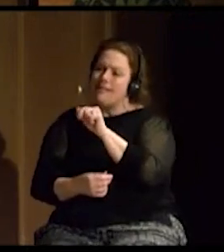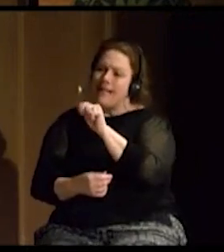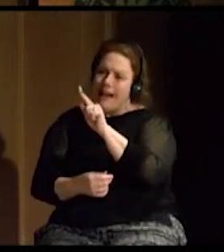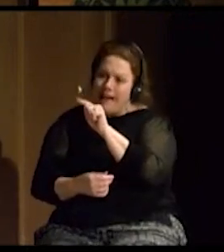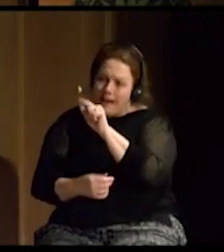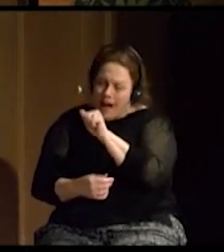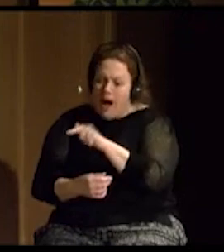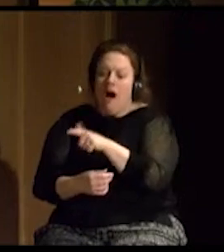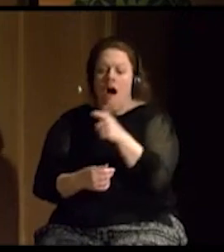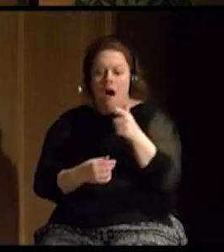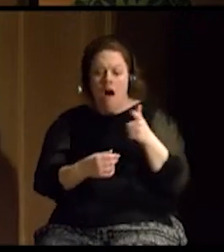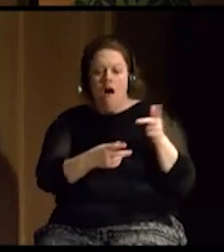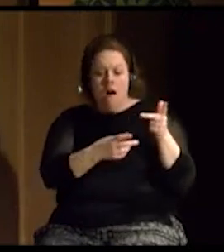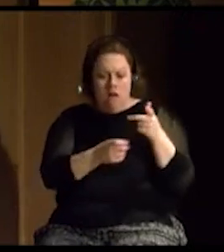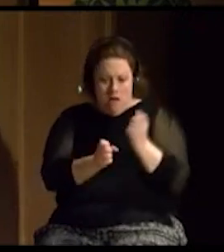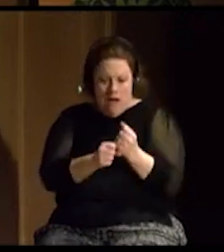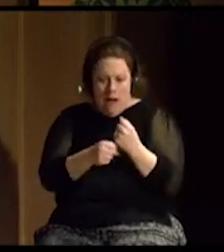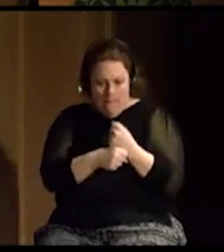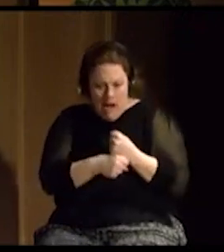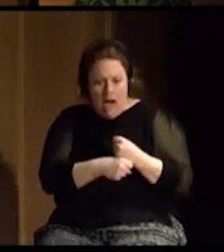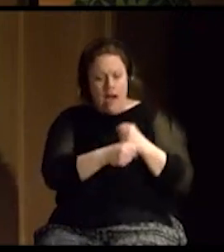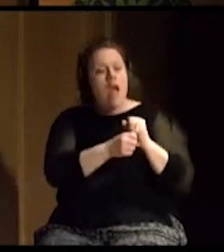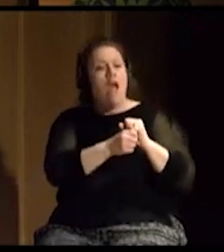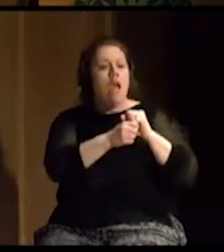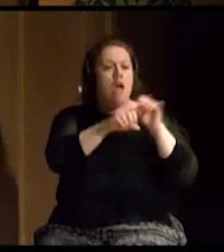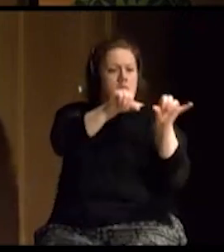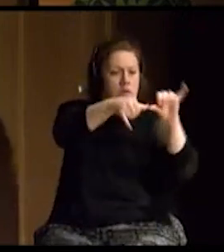absolutely gorgeous reconstruction of mutton.